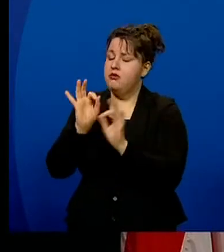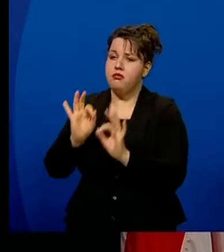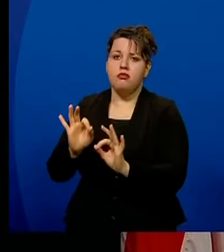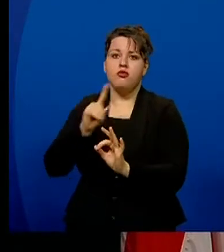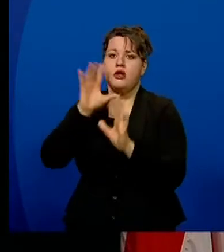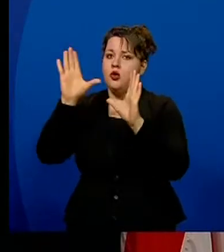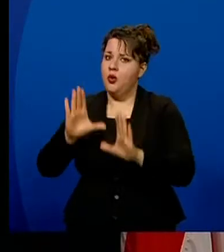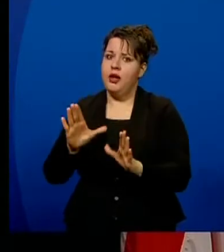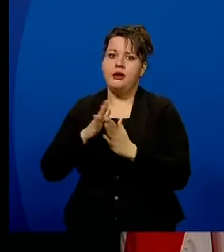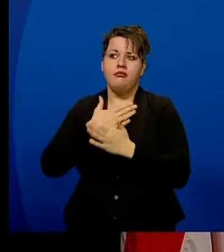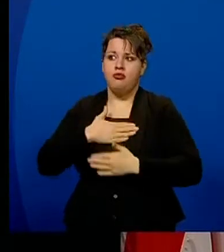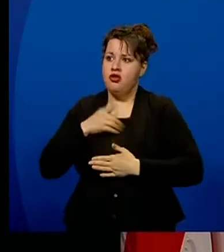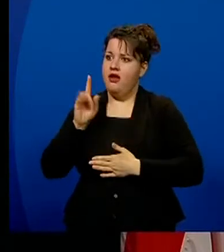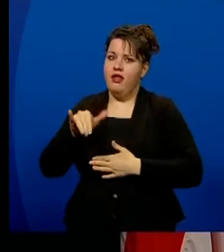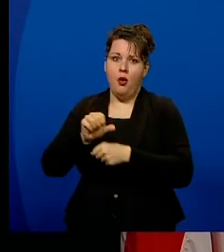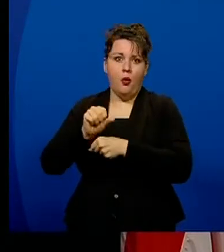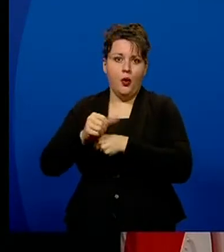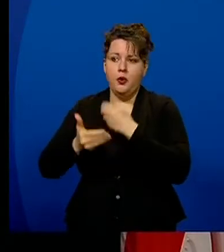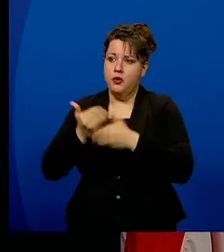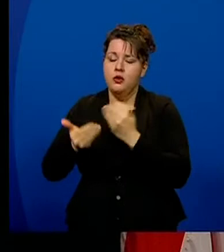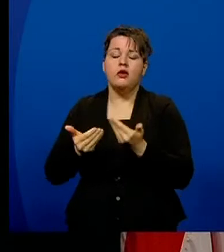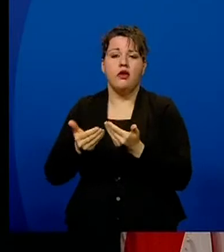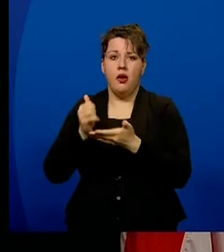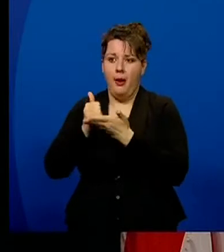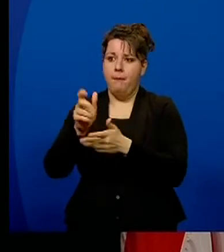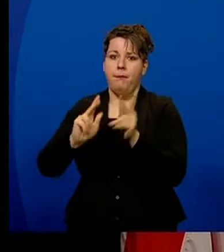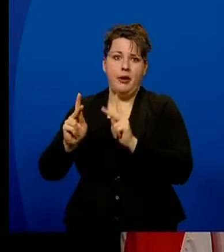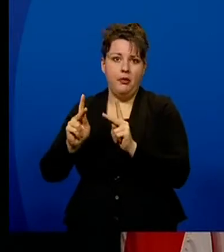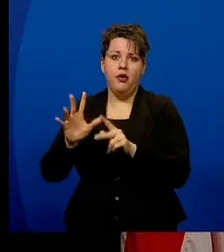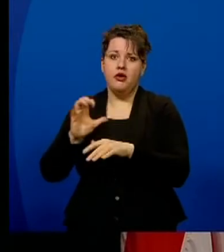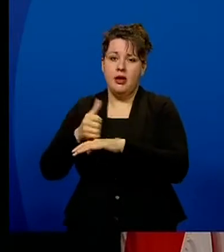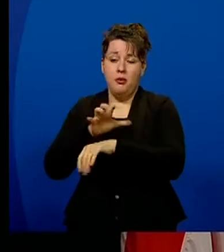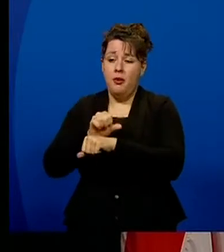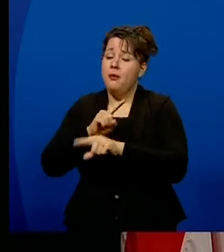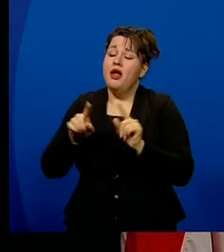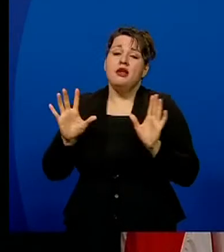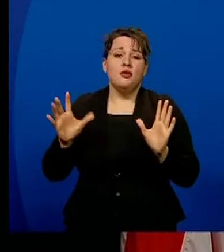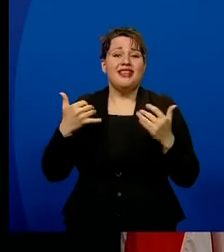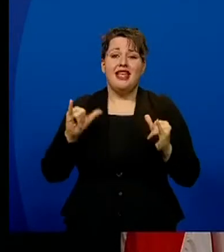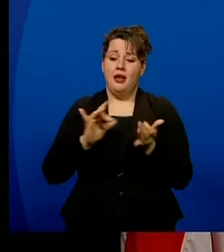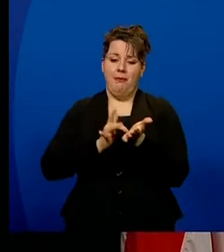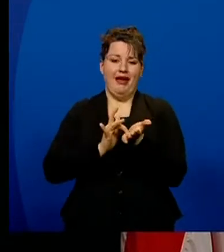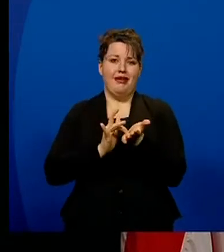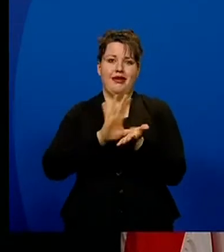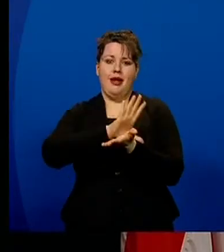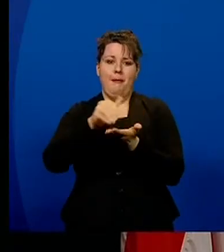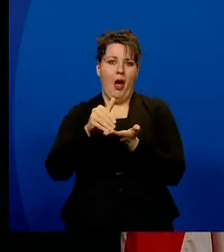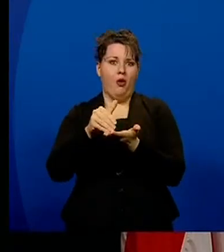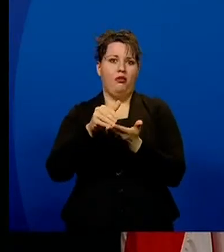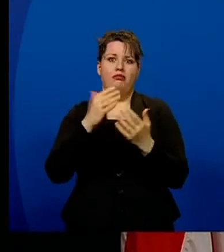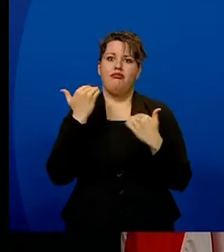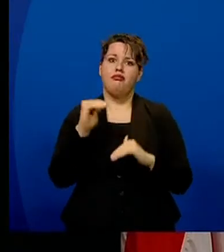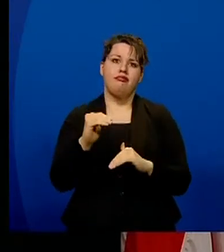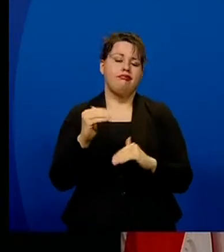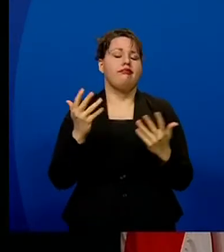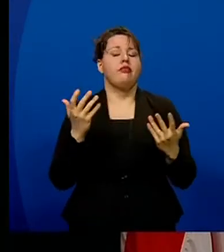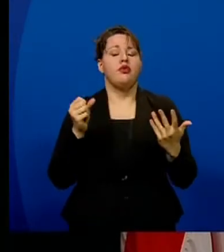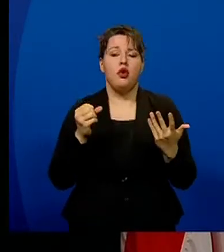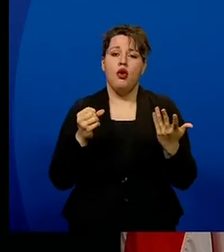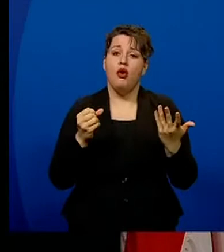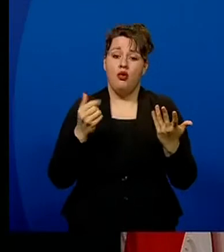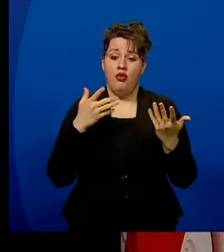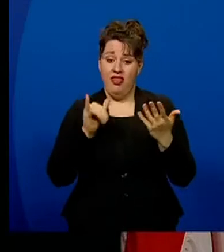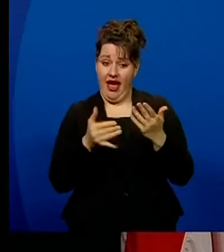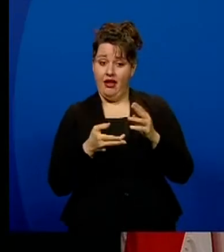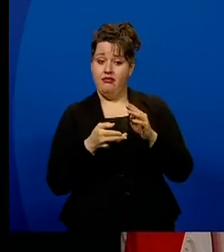their efforts in helping their fellow Iowan get an appointment, but we're just still limited by the supply. And so as we continue to see those